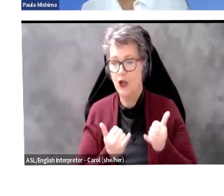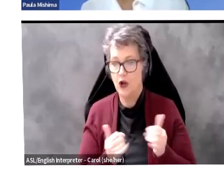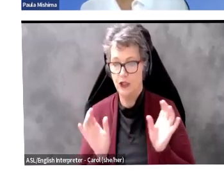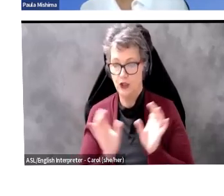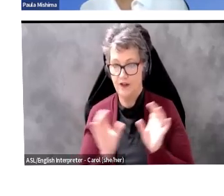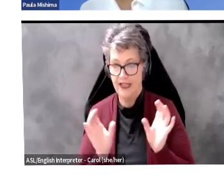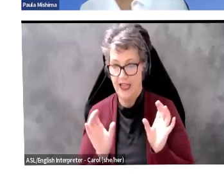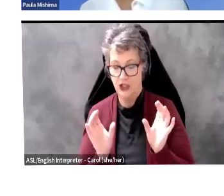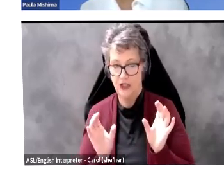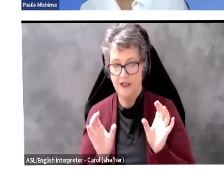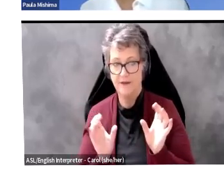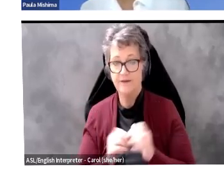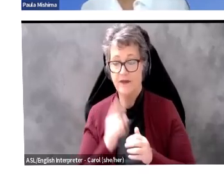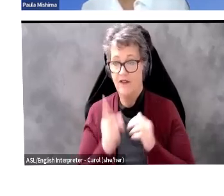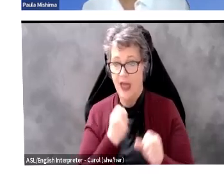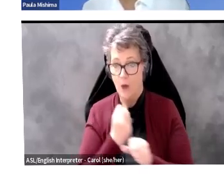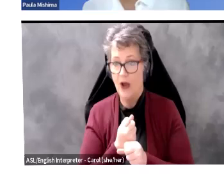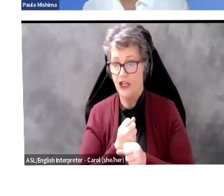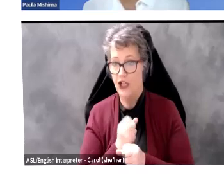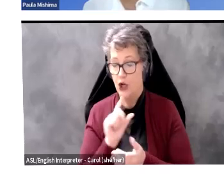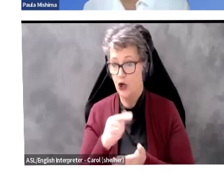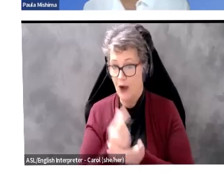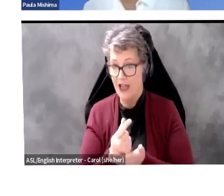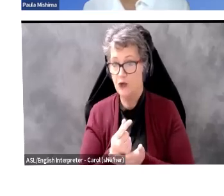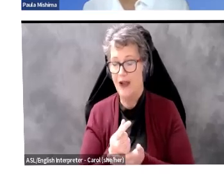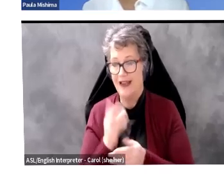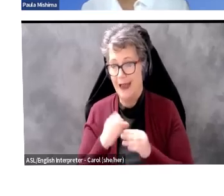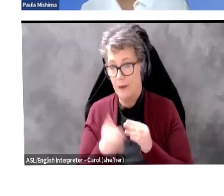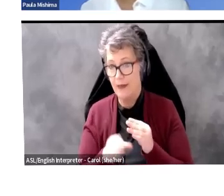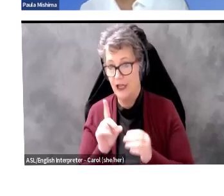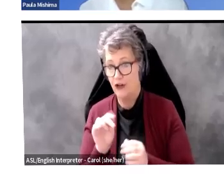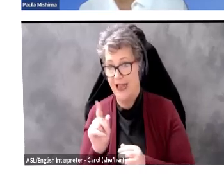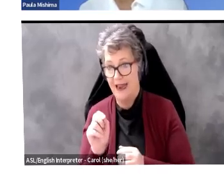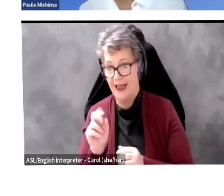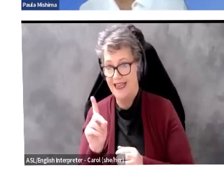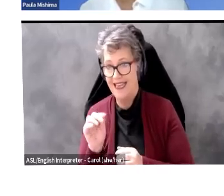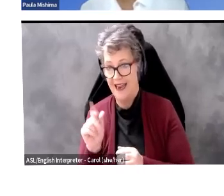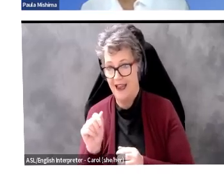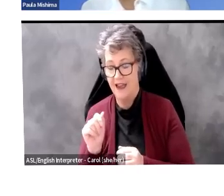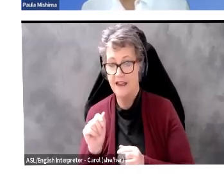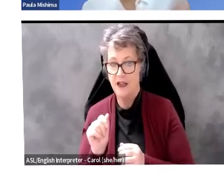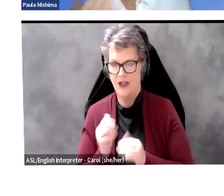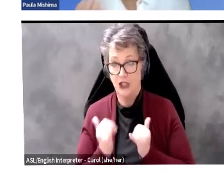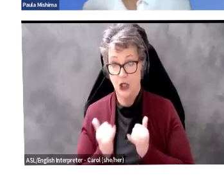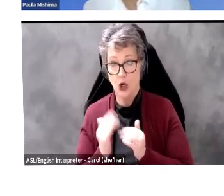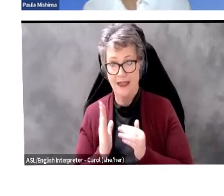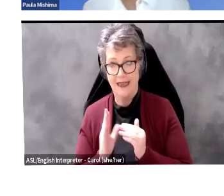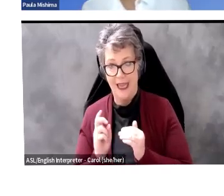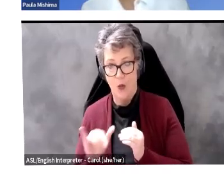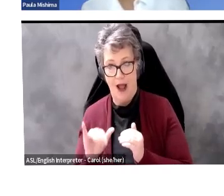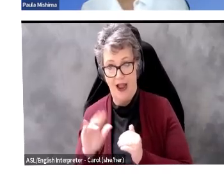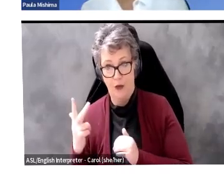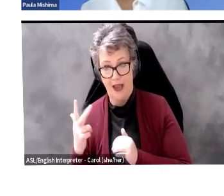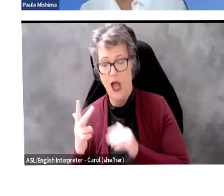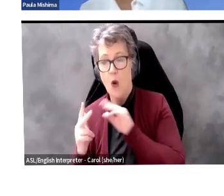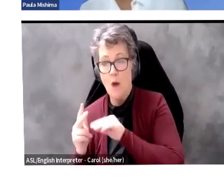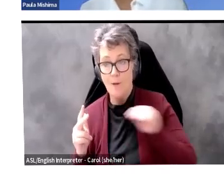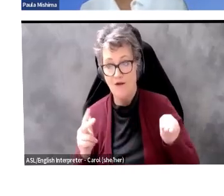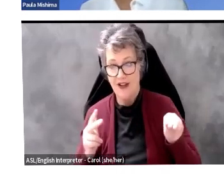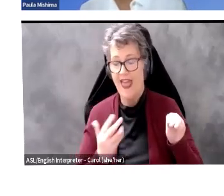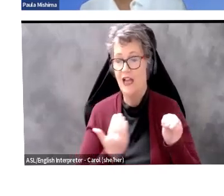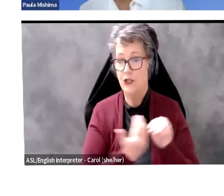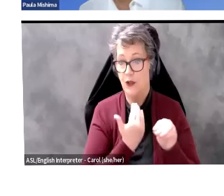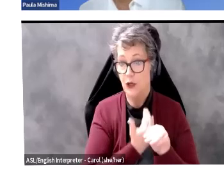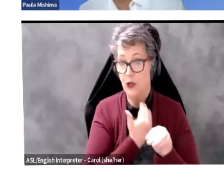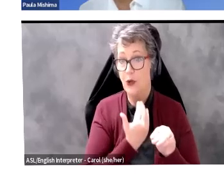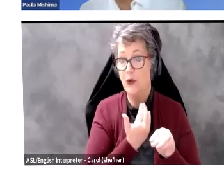certification of the 1-year graduate and completer data, which is currently in end of year 3, we're moving that to the new end